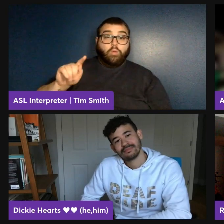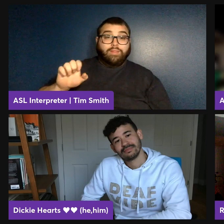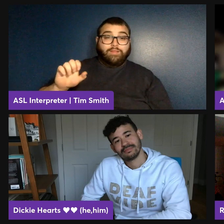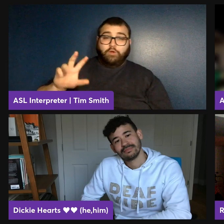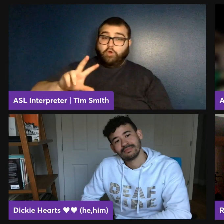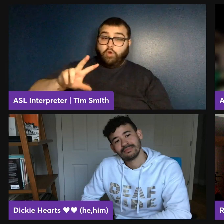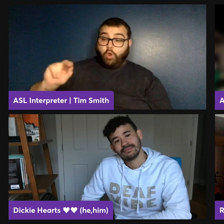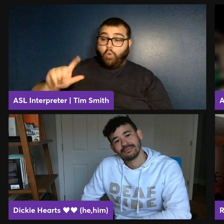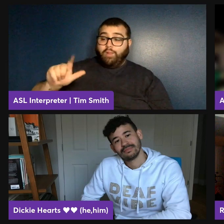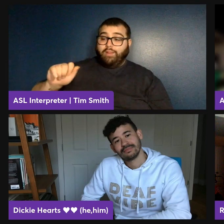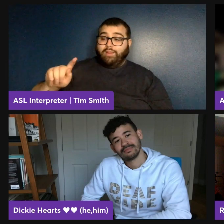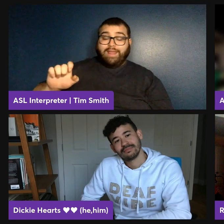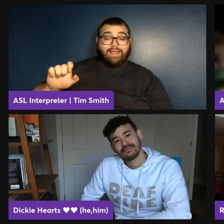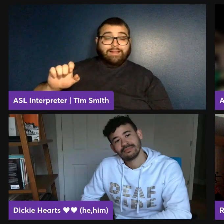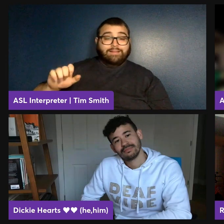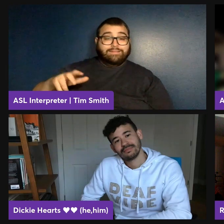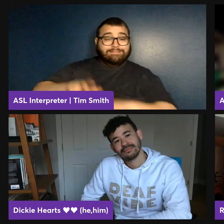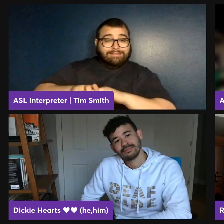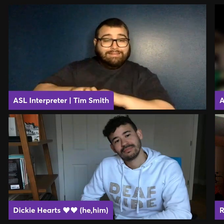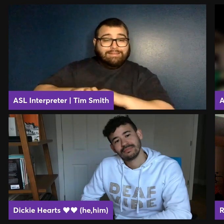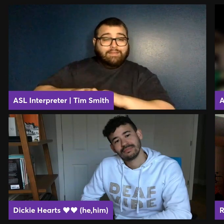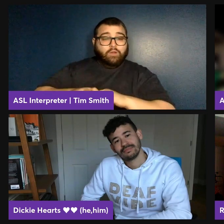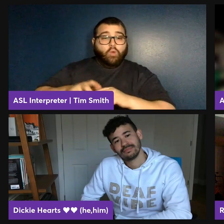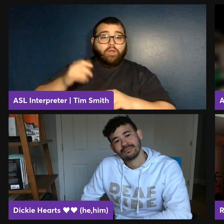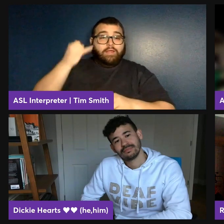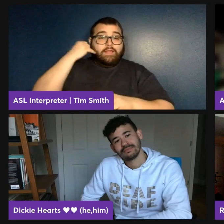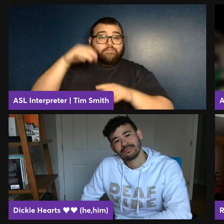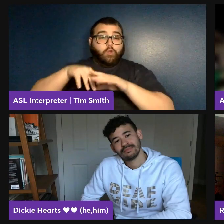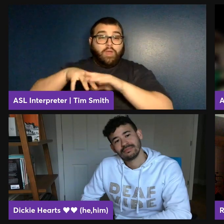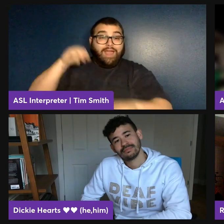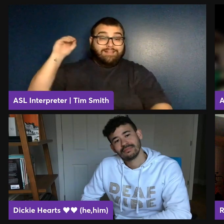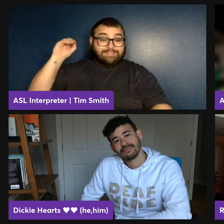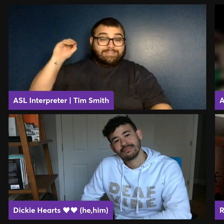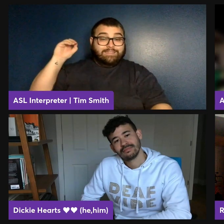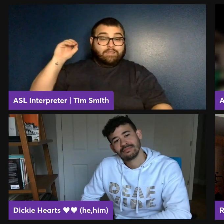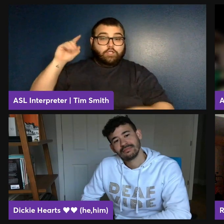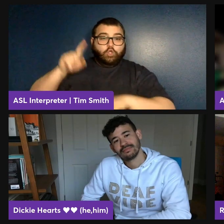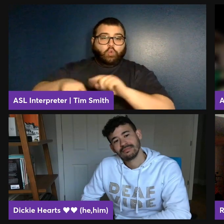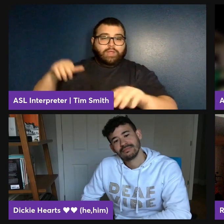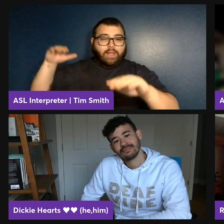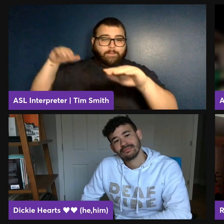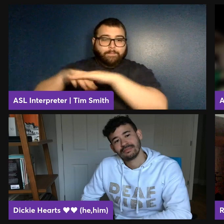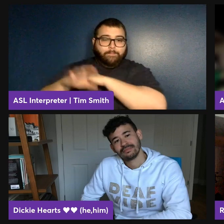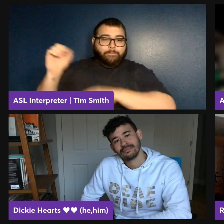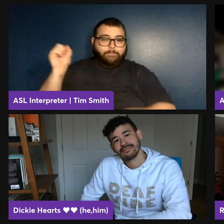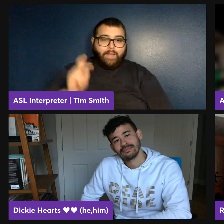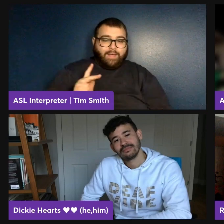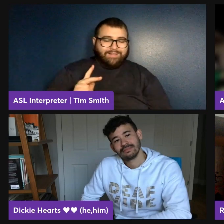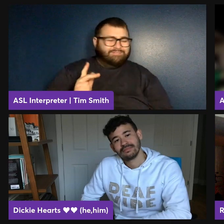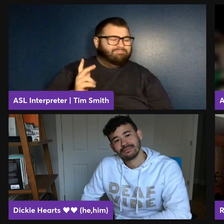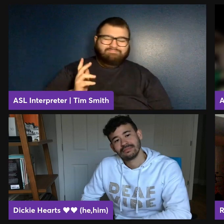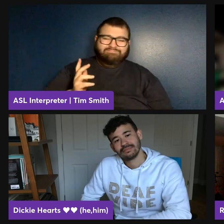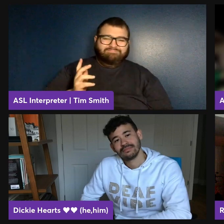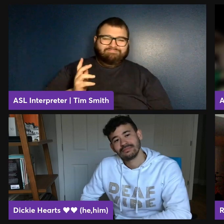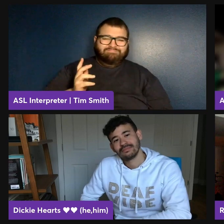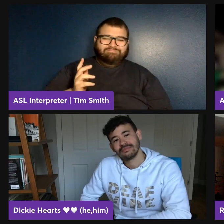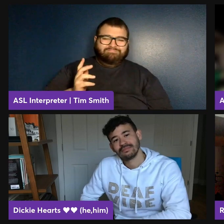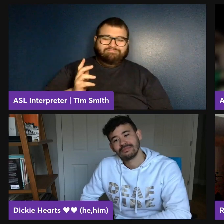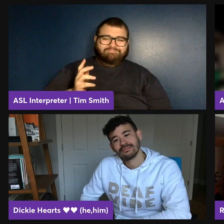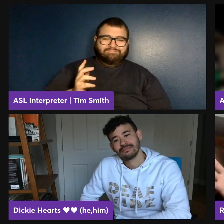or if you exit at any time during the performance, you will not be allowed to re-enter. That